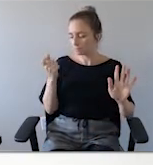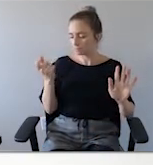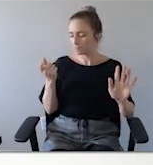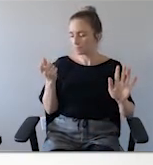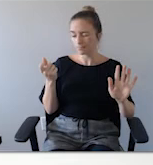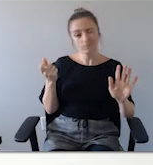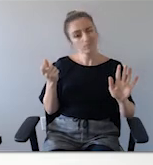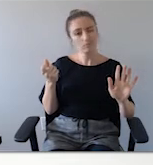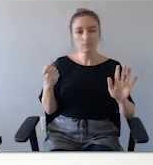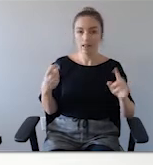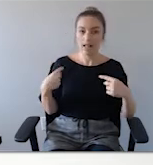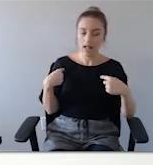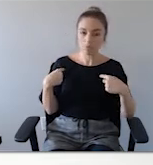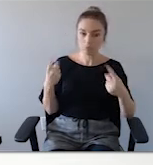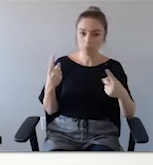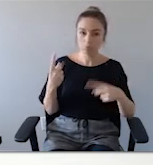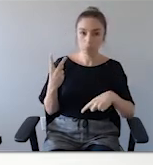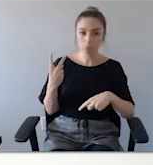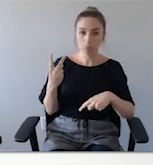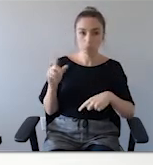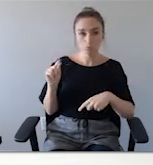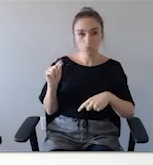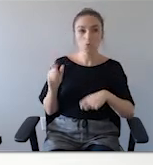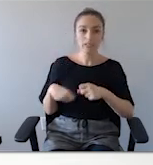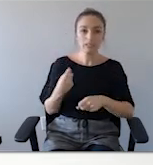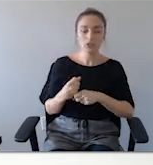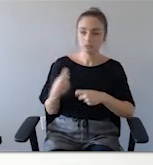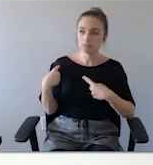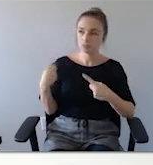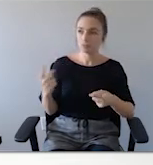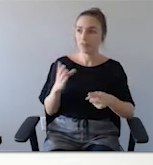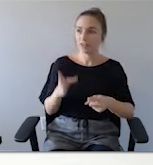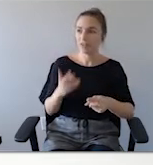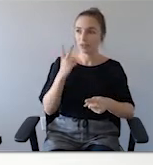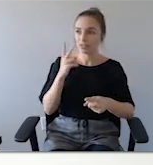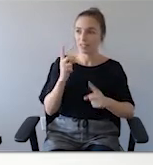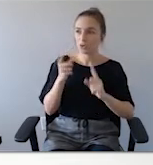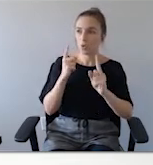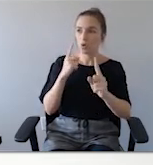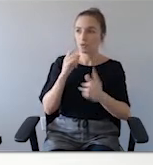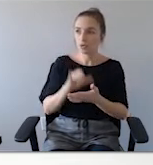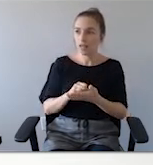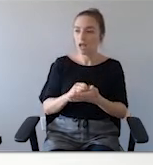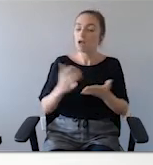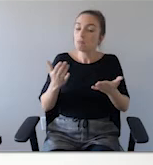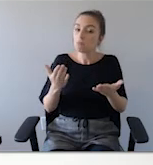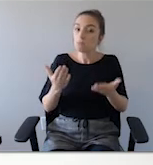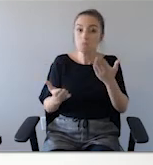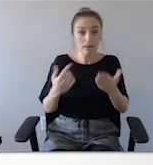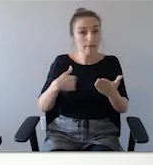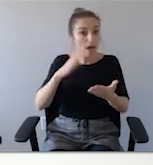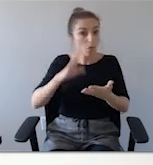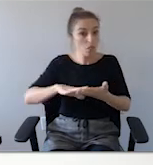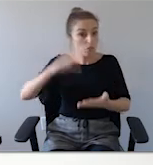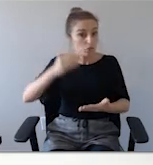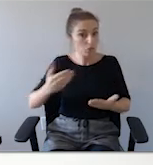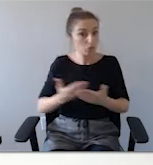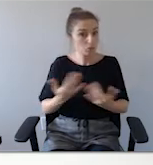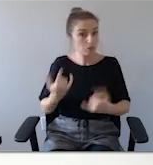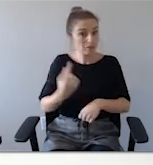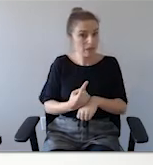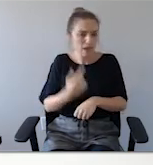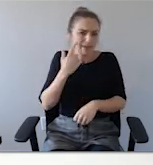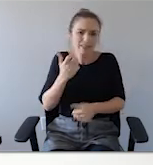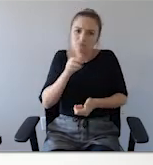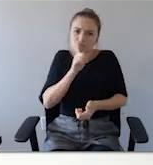I've been doing this over 2 decades. I've never seen a goal like that. So I thought, okay, maybe it's me. I'm going to learn something new today, because I learn something new in every